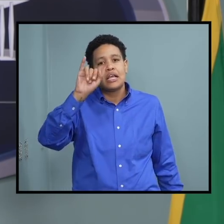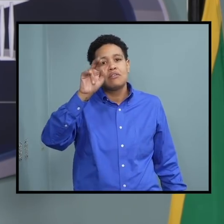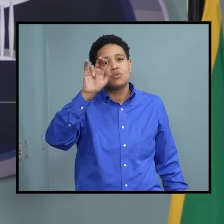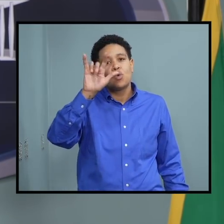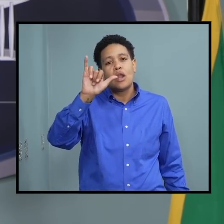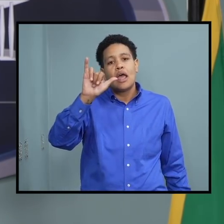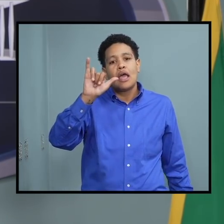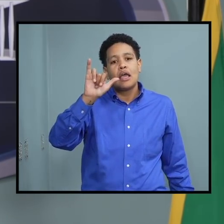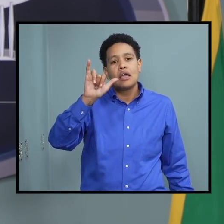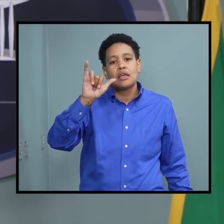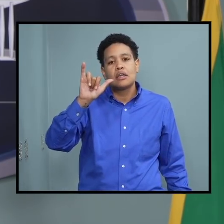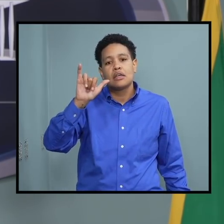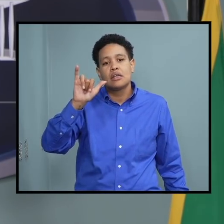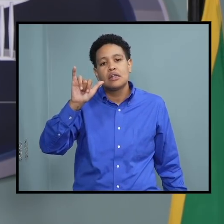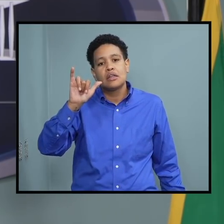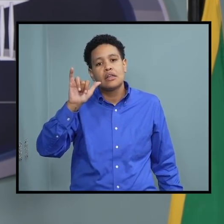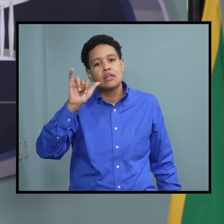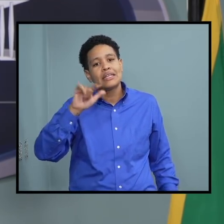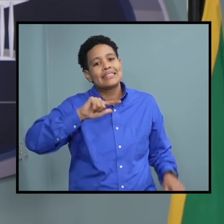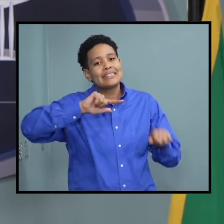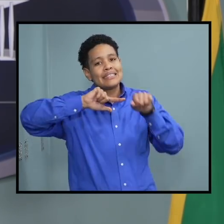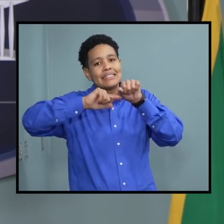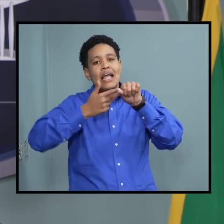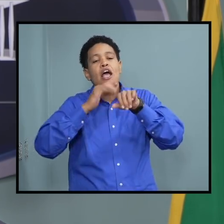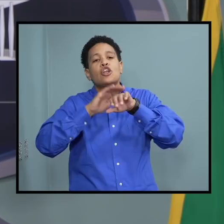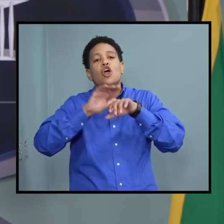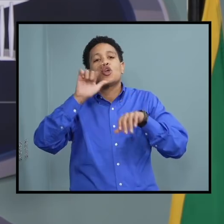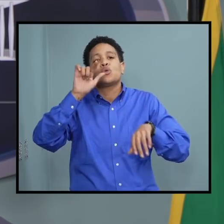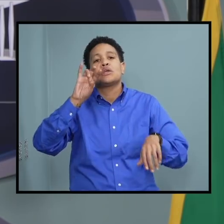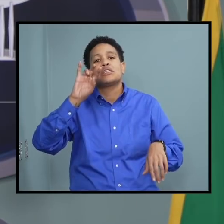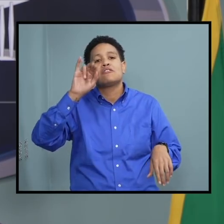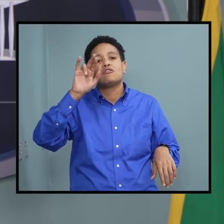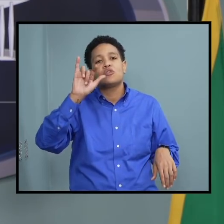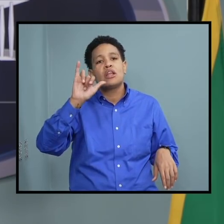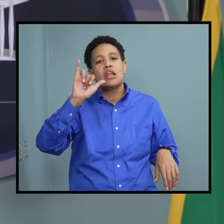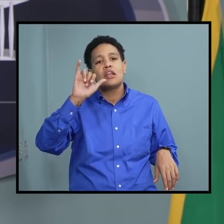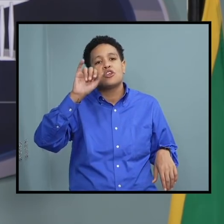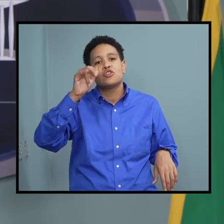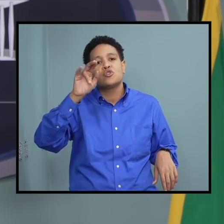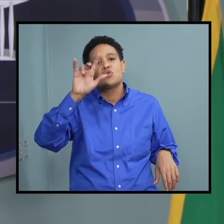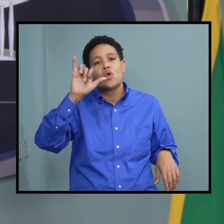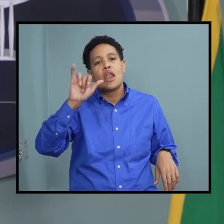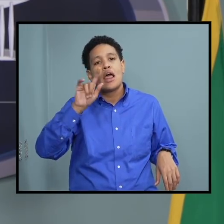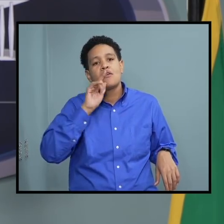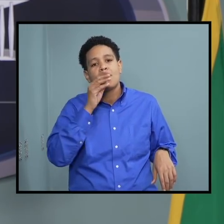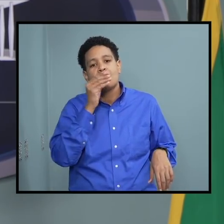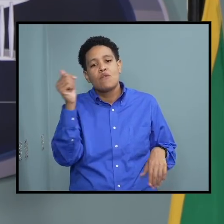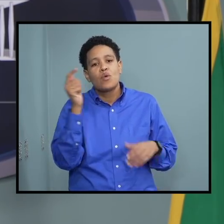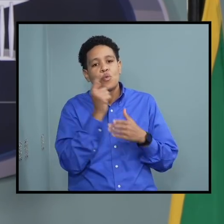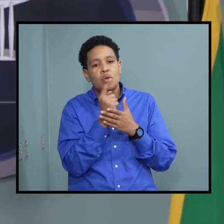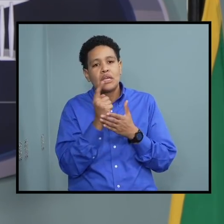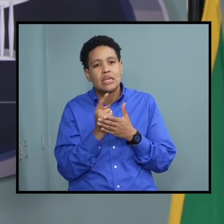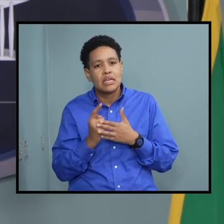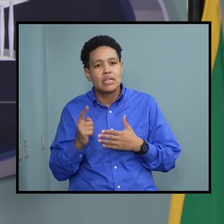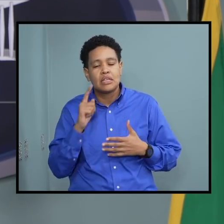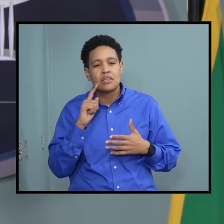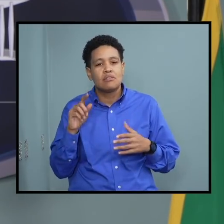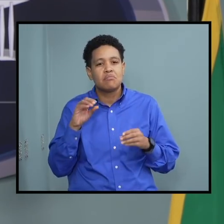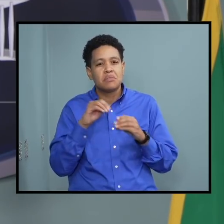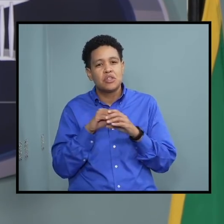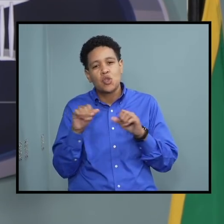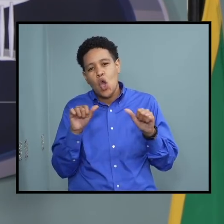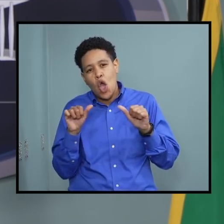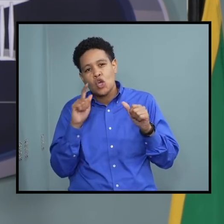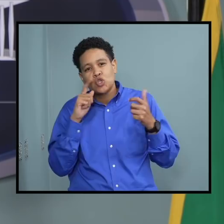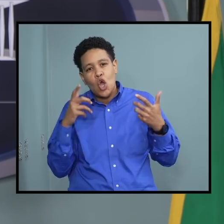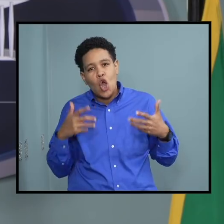July. Starting on the 27th, it takes about a couple of weeks into August